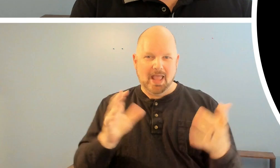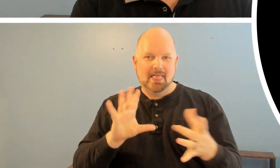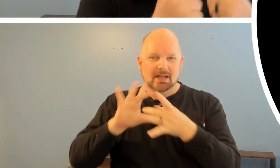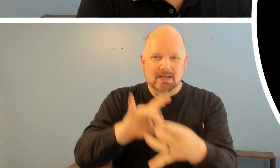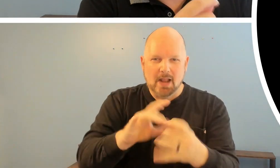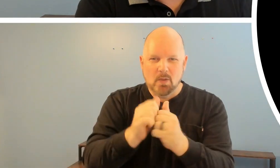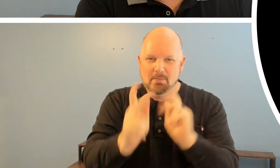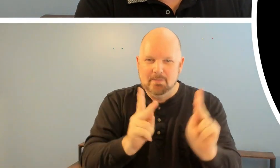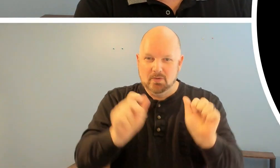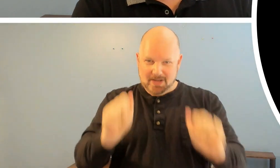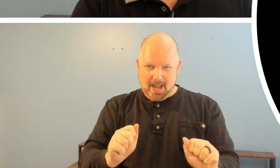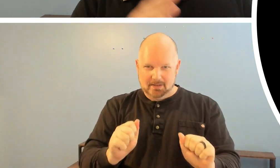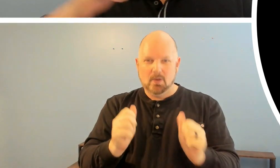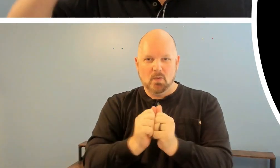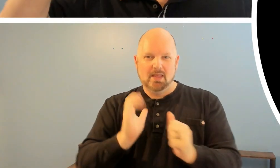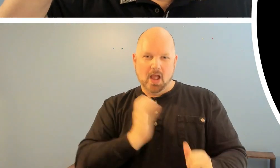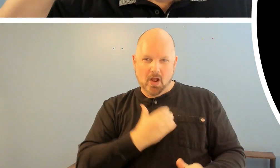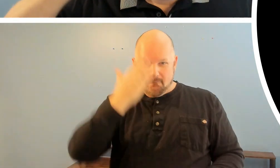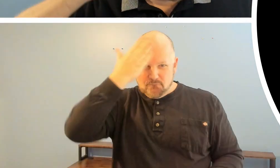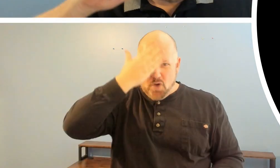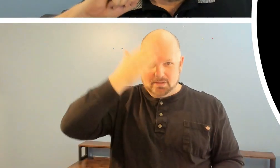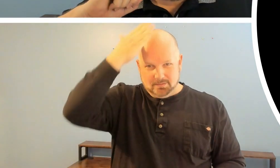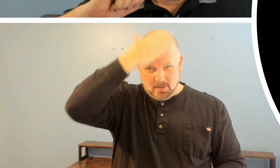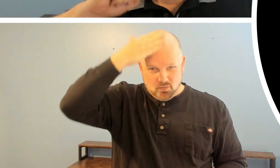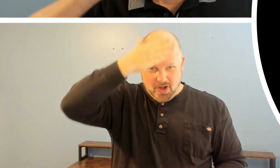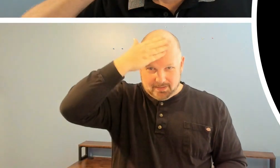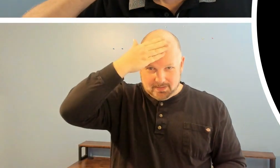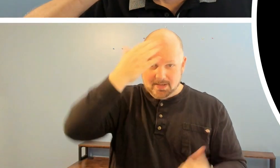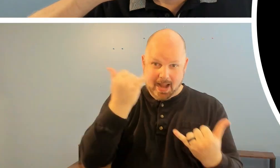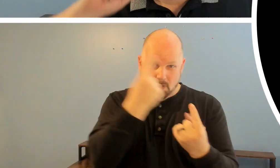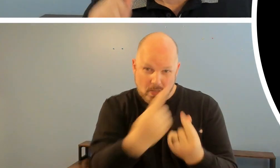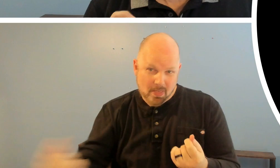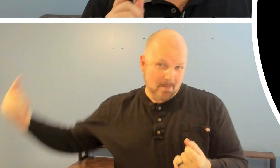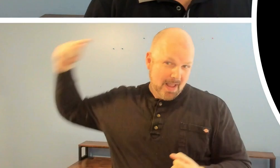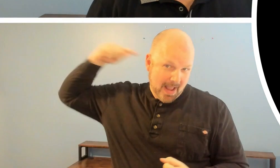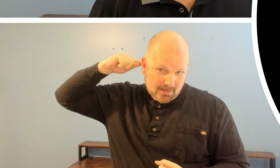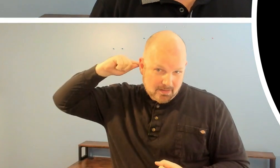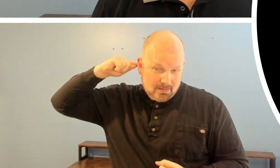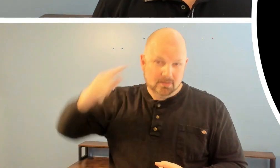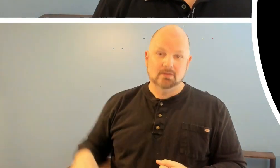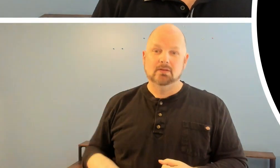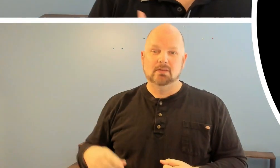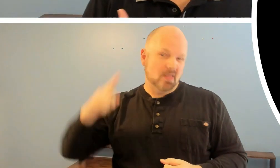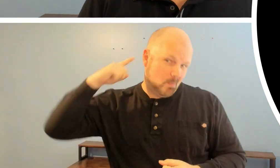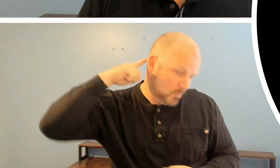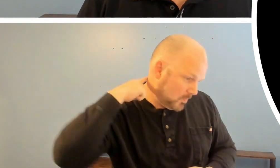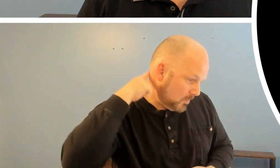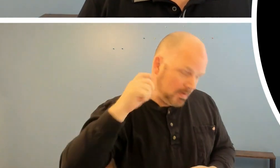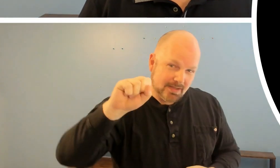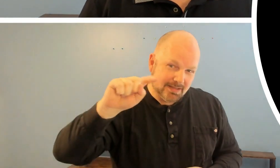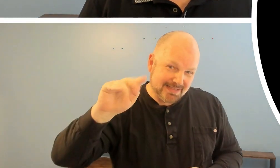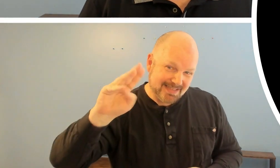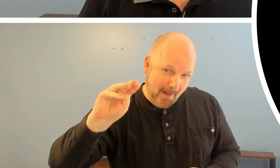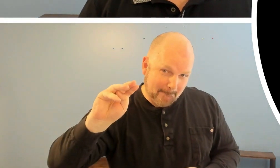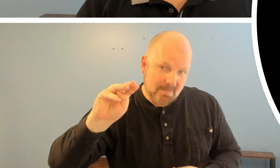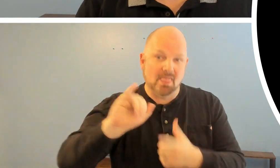right? And connect with people. In the back of the brain, and specifically in the brain stem, is where our emotions